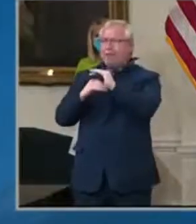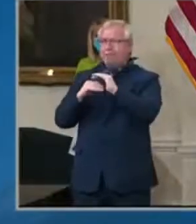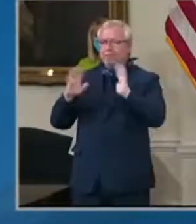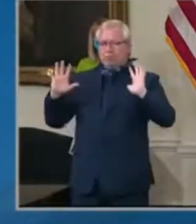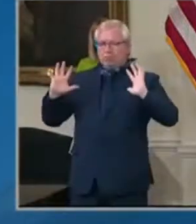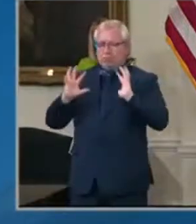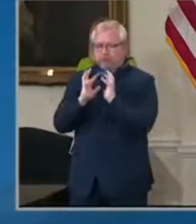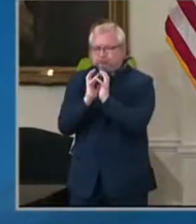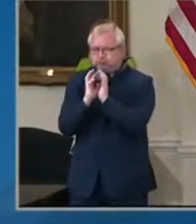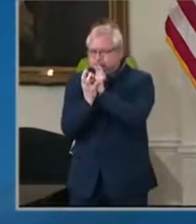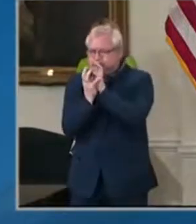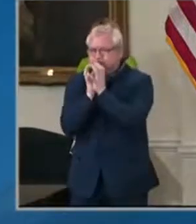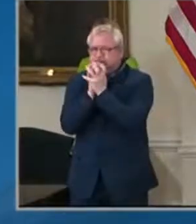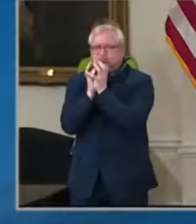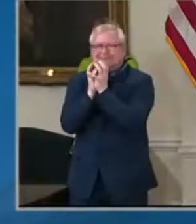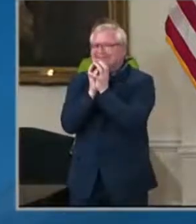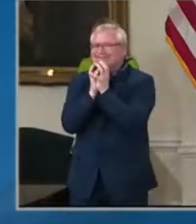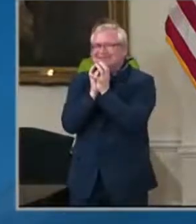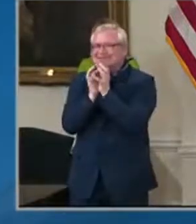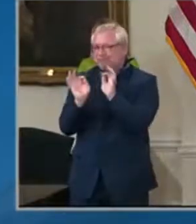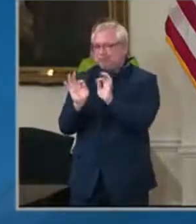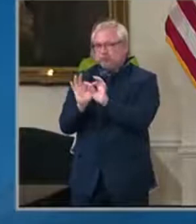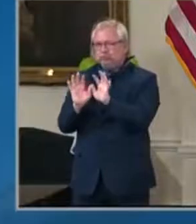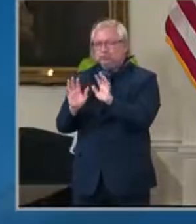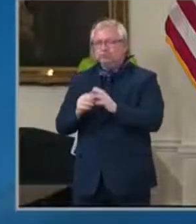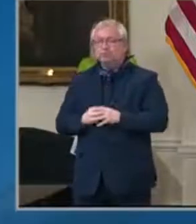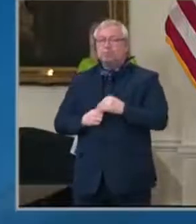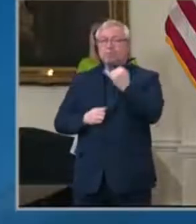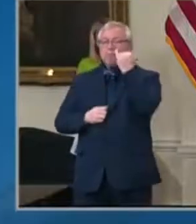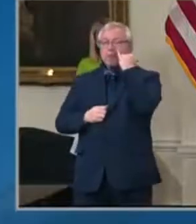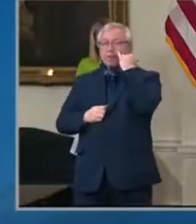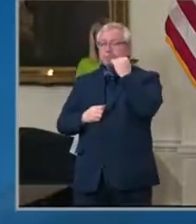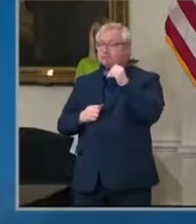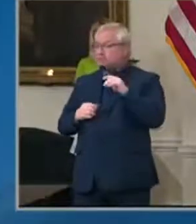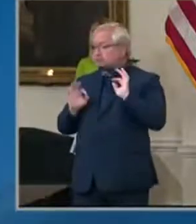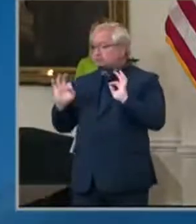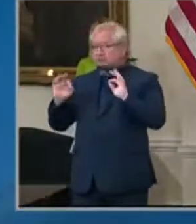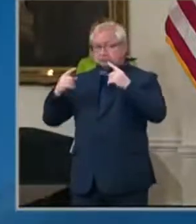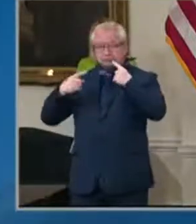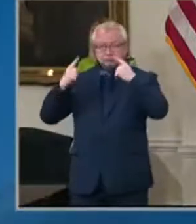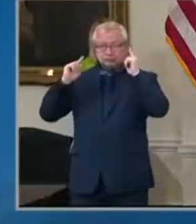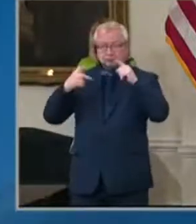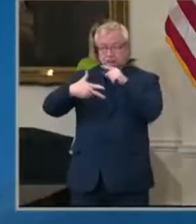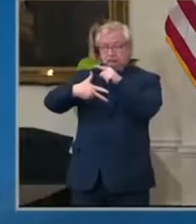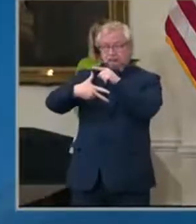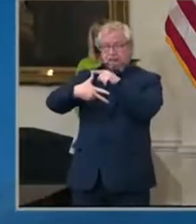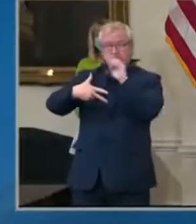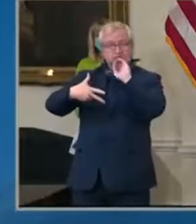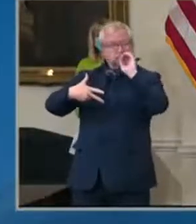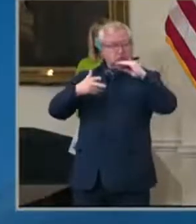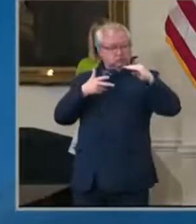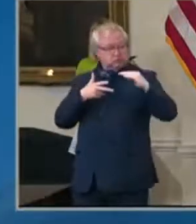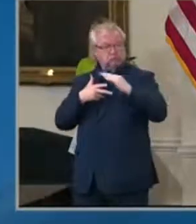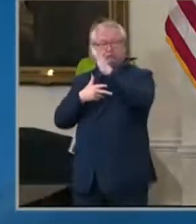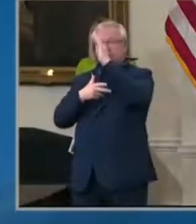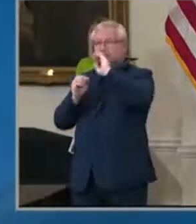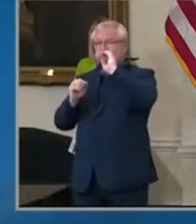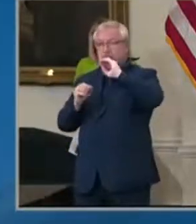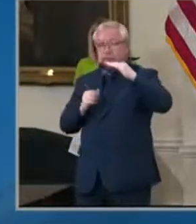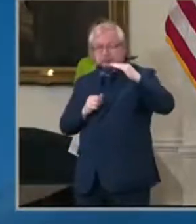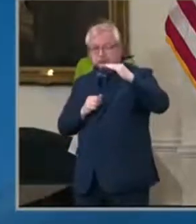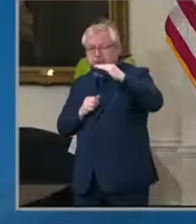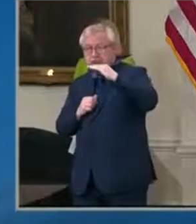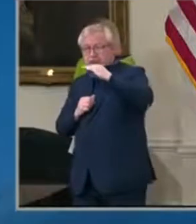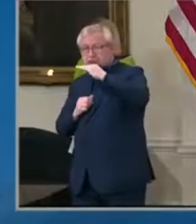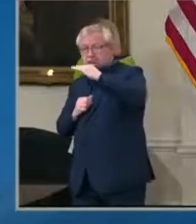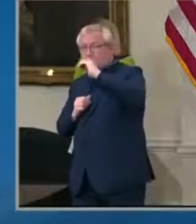If stage 1 activities resume successfully without a spike in deaths, a sustained spike in